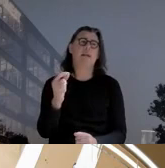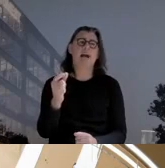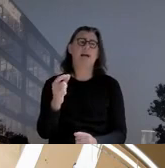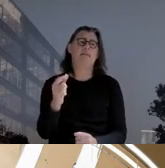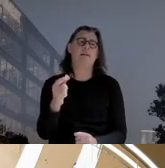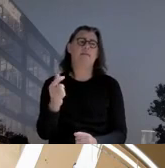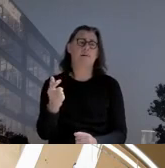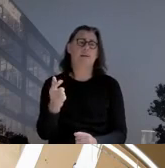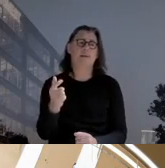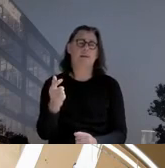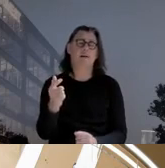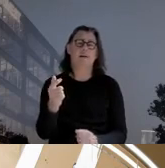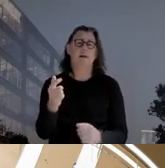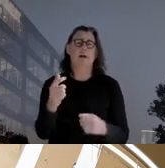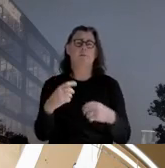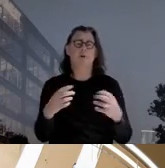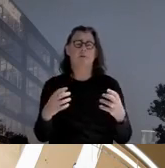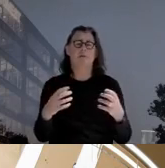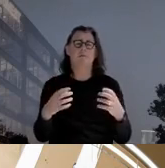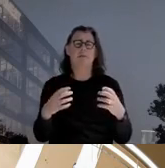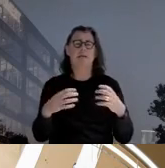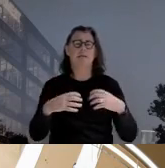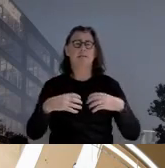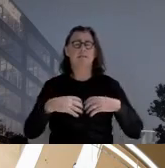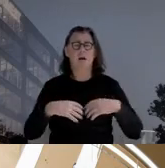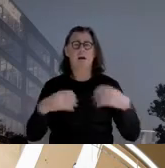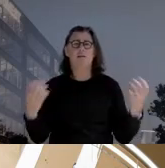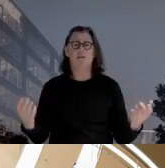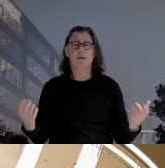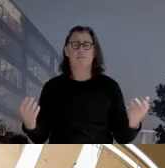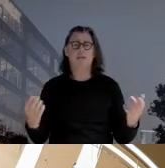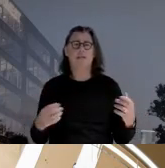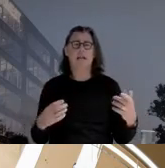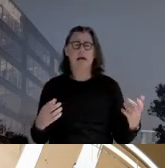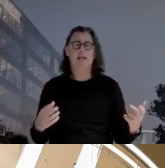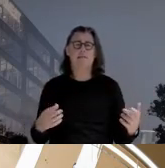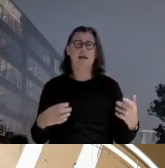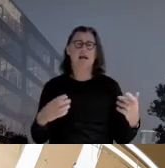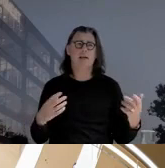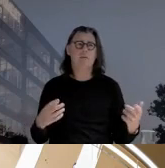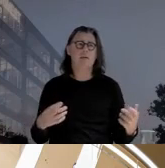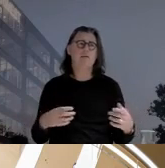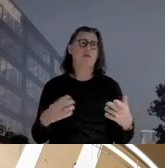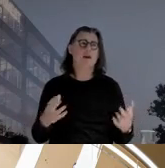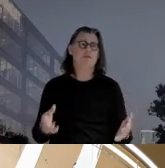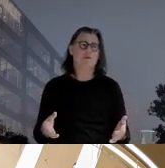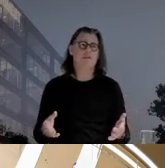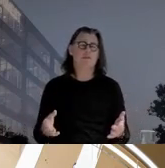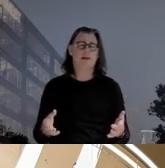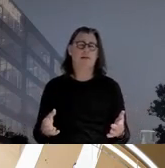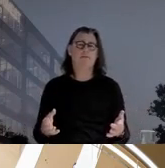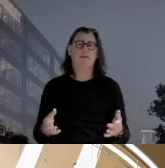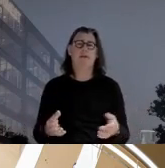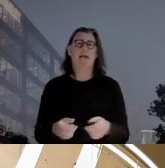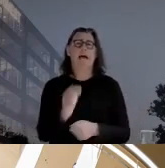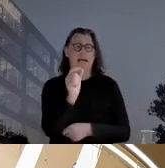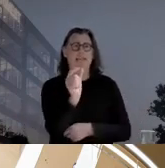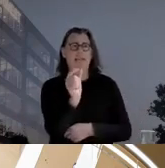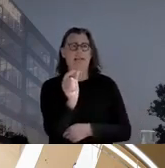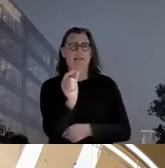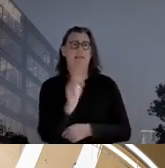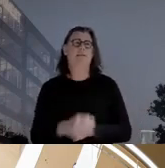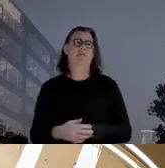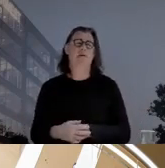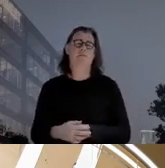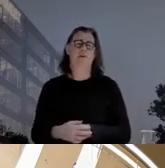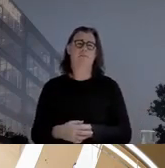between it and the glass starts to break down. And what do? We take the entire assembly, glass, aluminium, whatever else it's made of, and